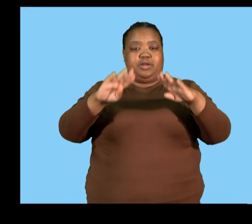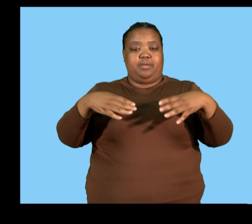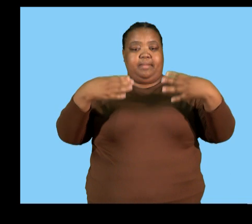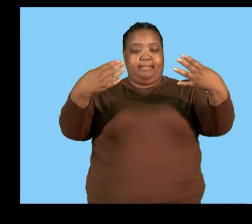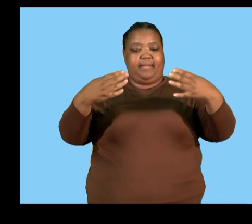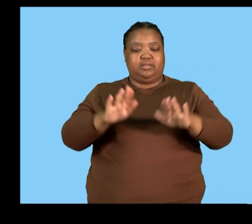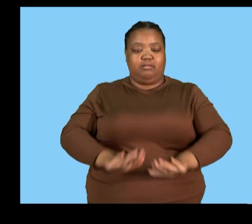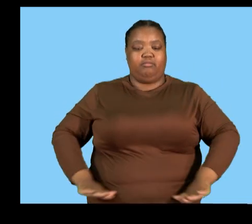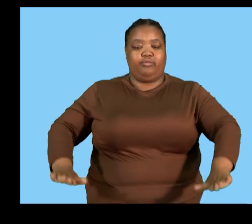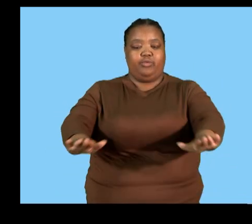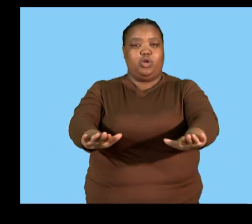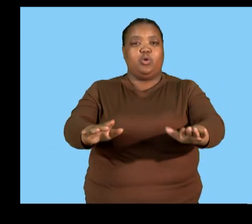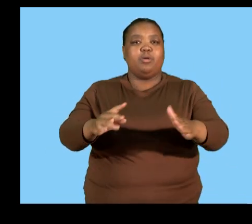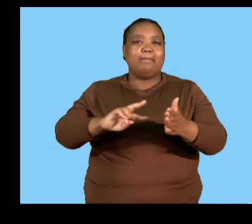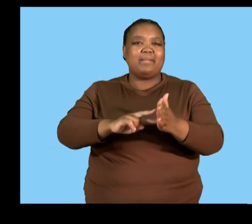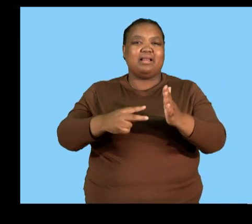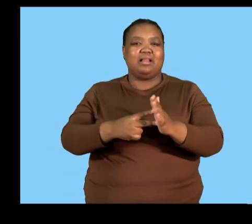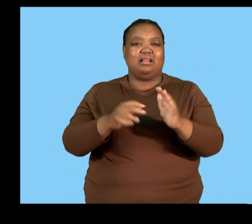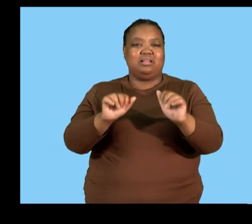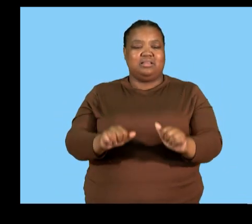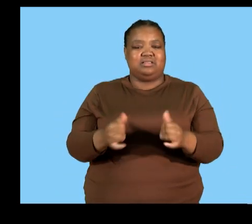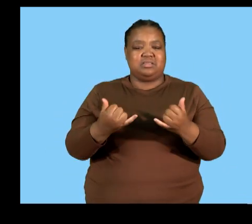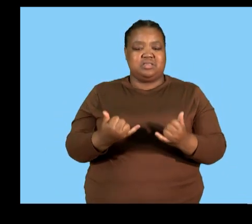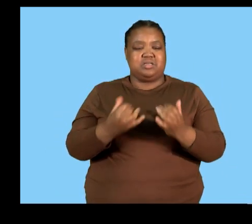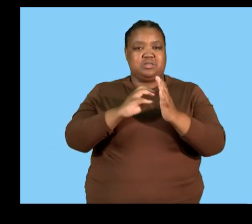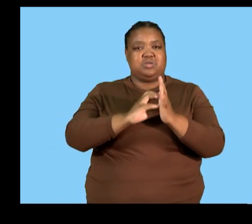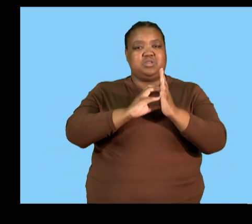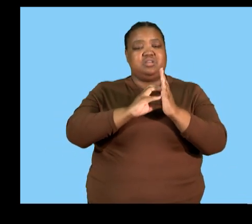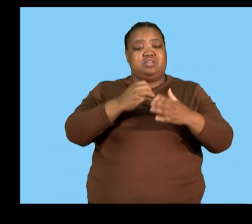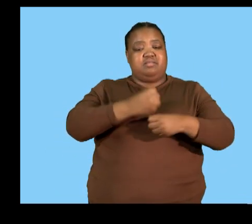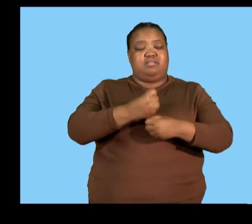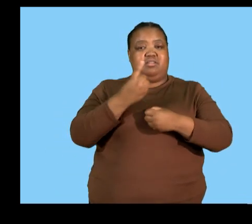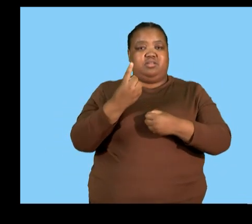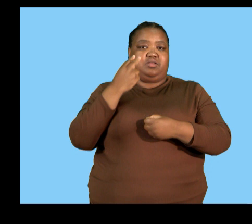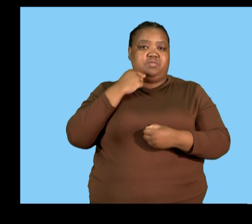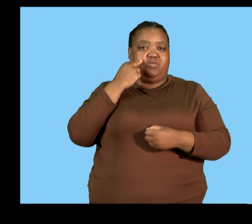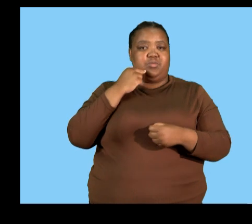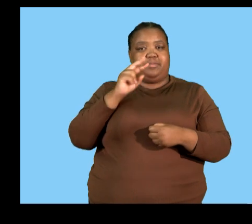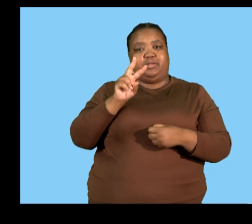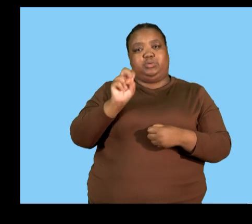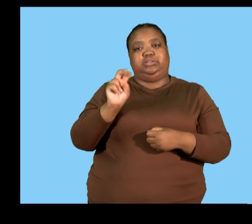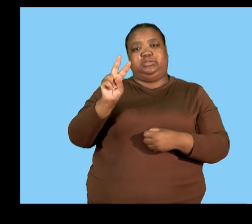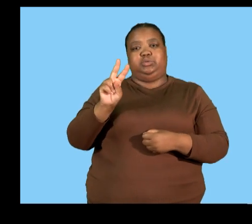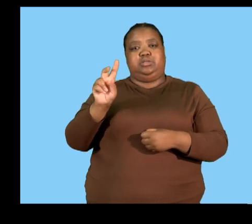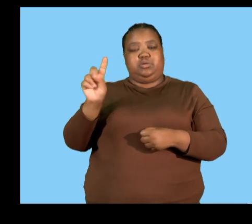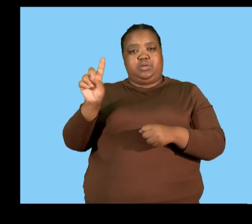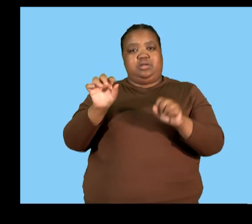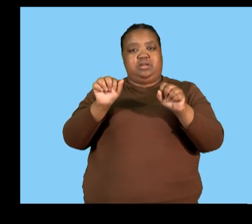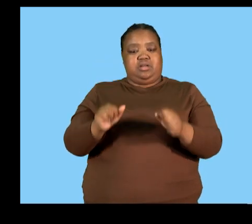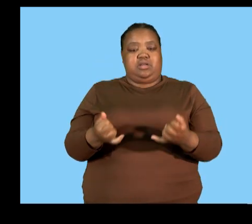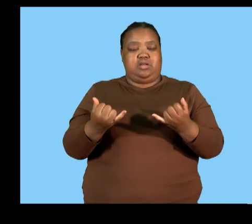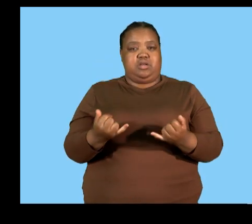maps and floor plans. So this example is taken from Gauteng, November 2021, and we are looking at